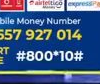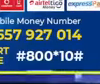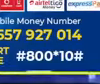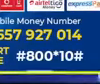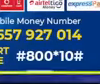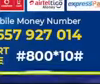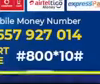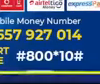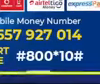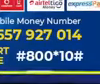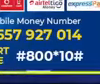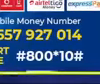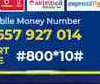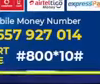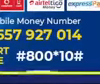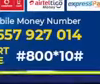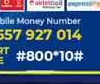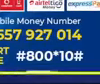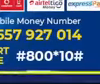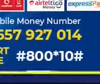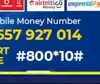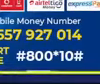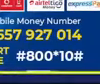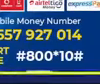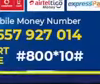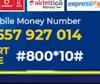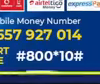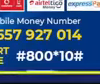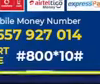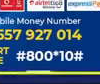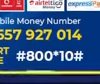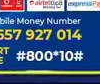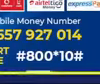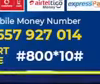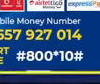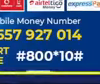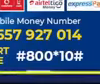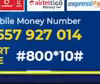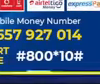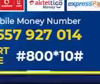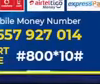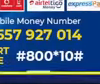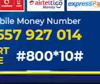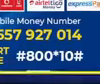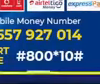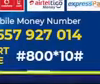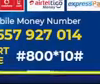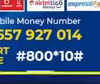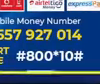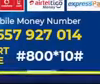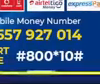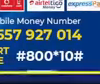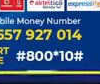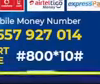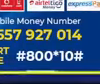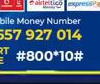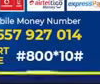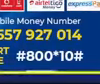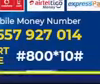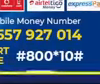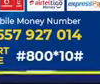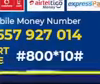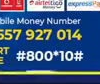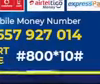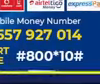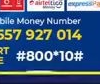people alongside their givings. I pray in the name of Jesus that you accept their hearts first and then